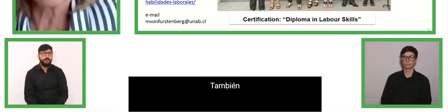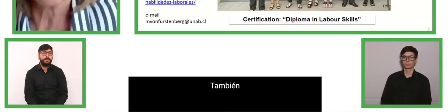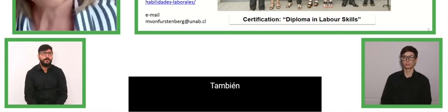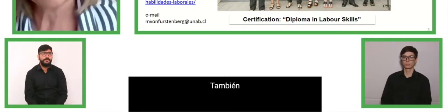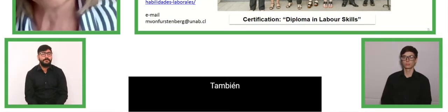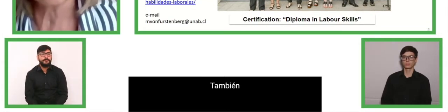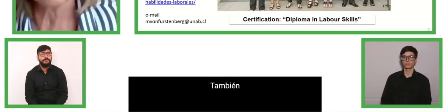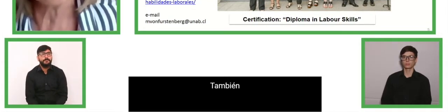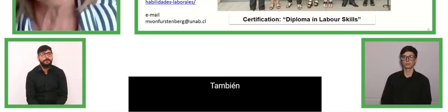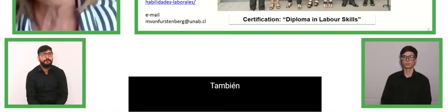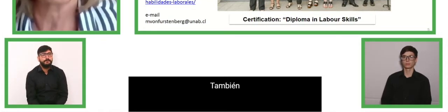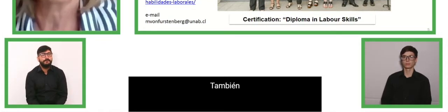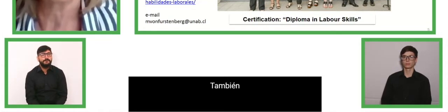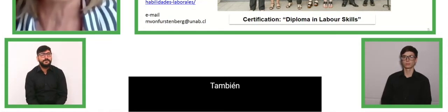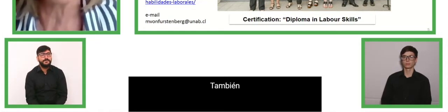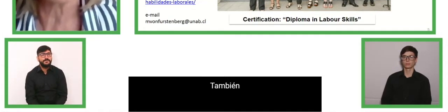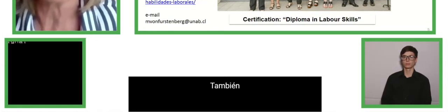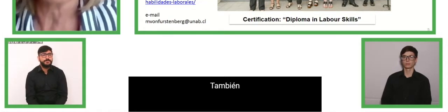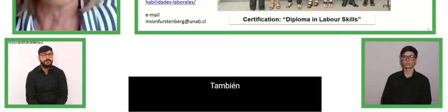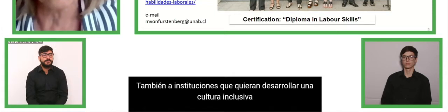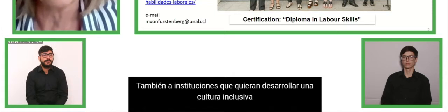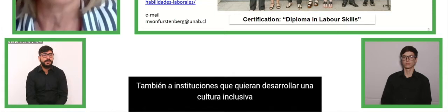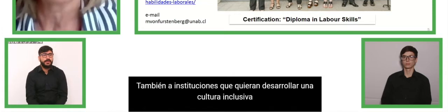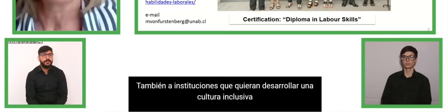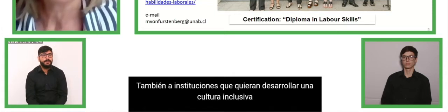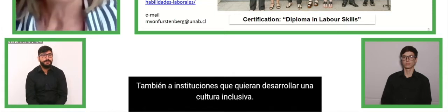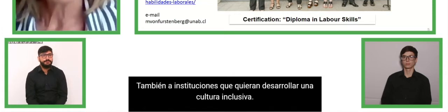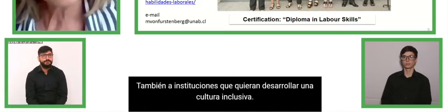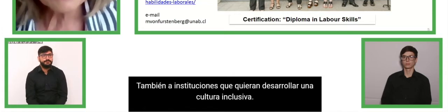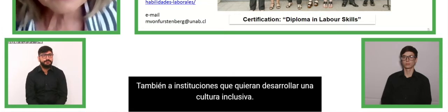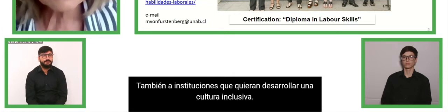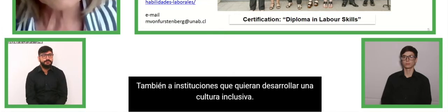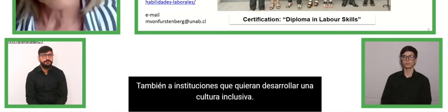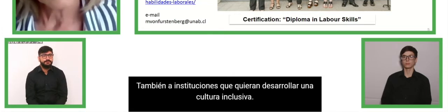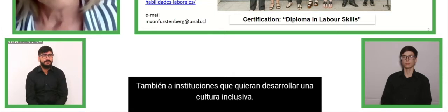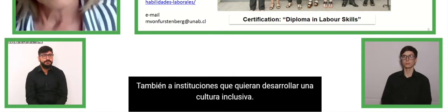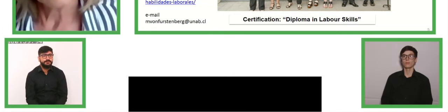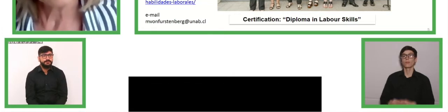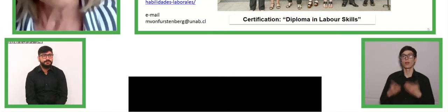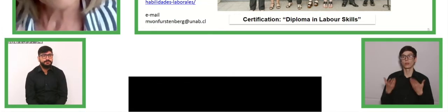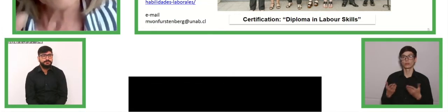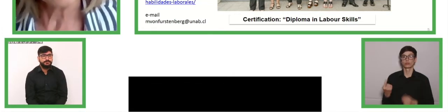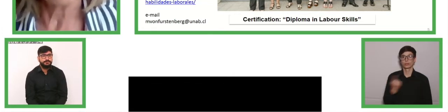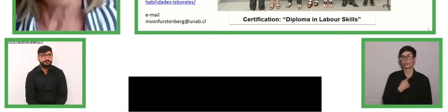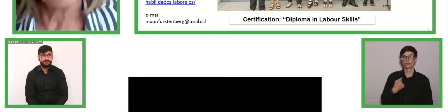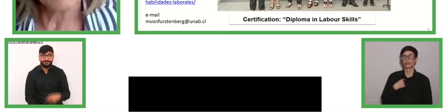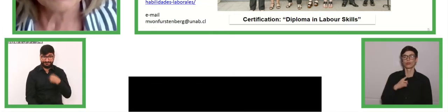we don't talk about inclusion, we just do it. This